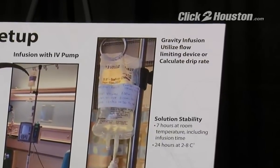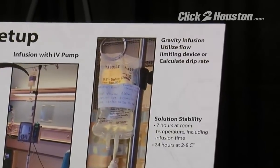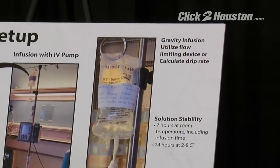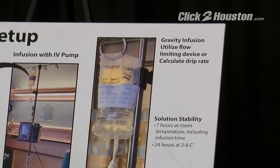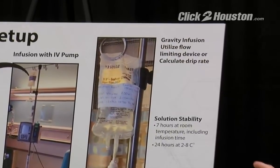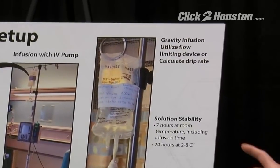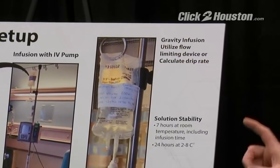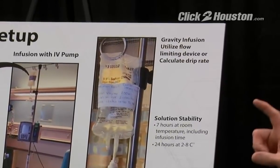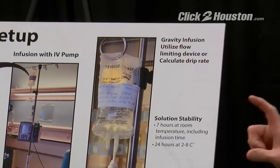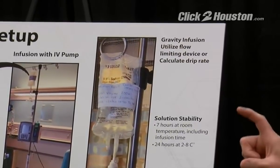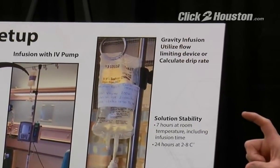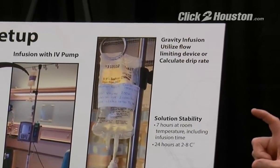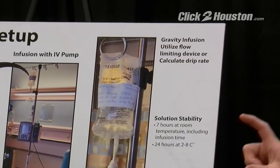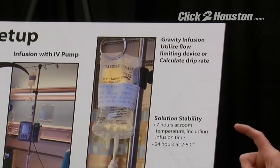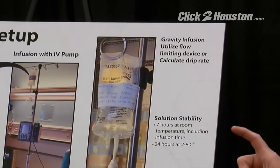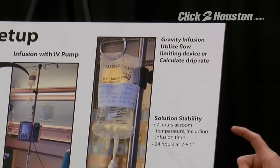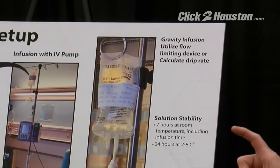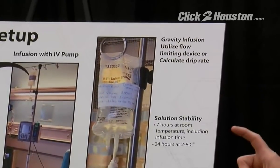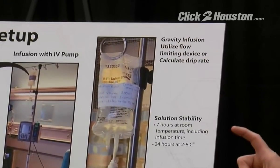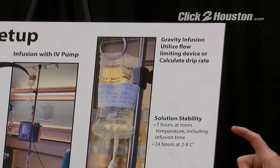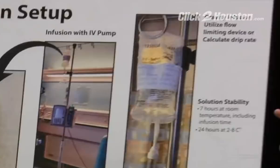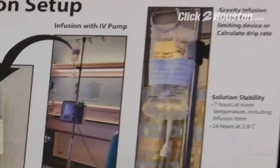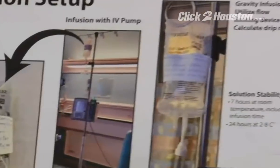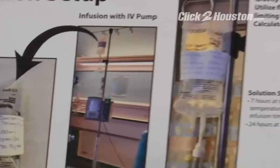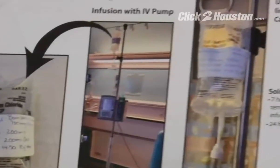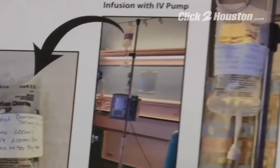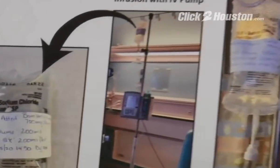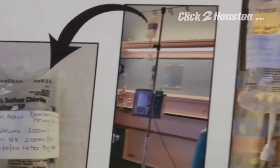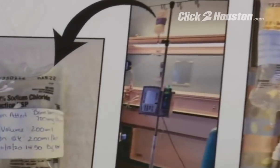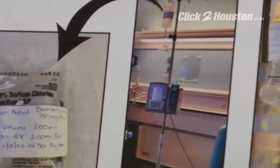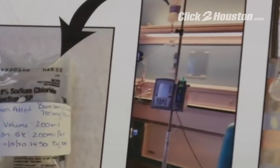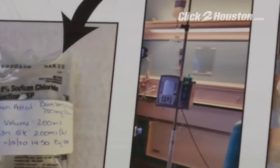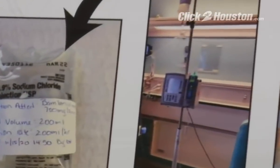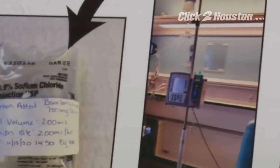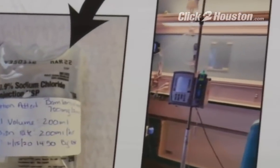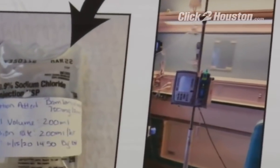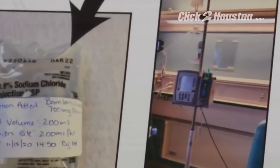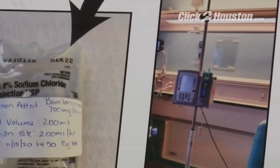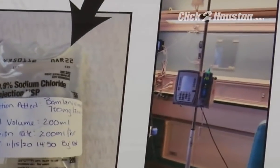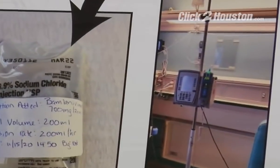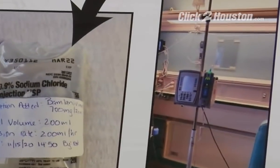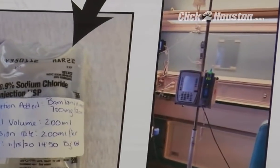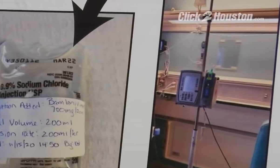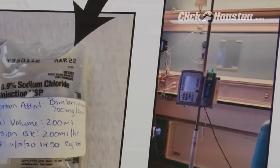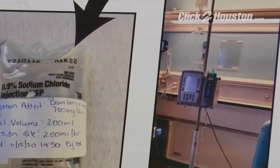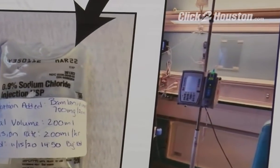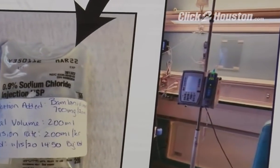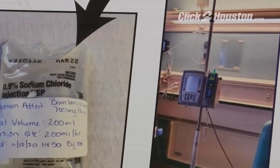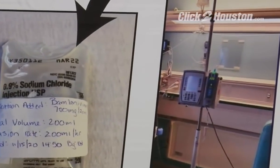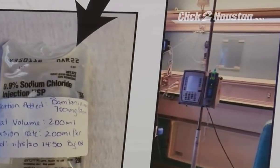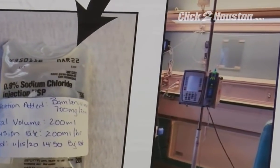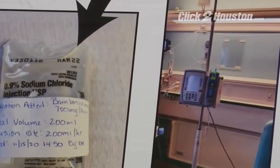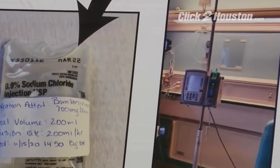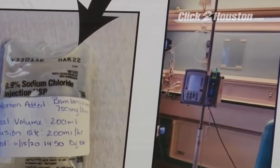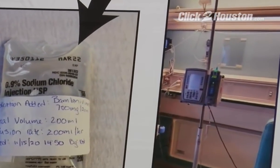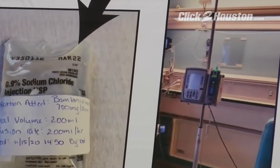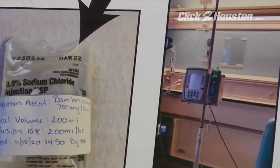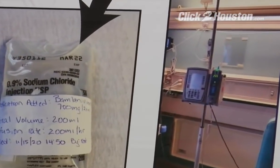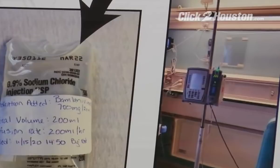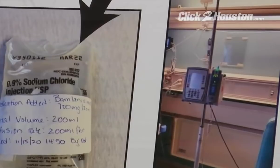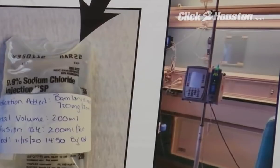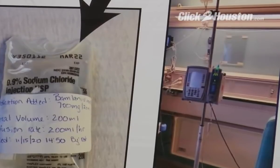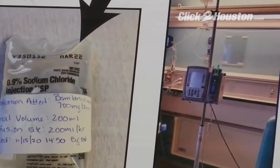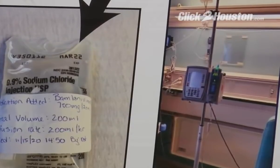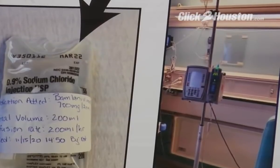side is a bag that contains the antibody therapeutic. In that liquid bag,